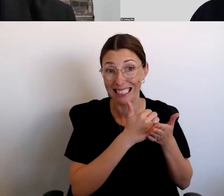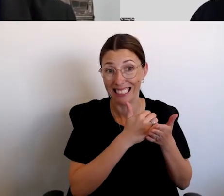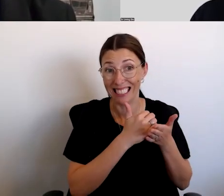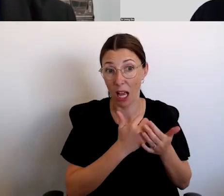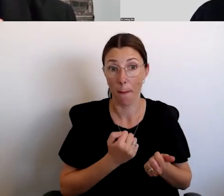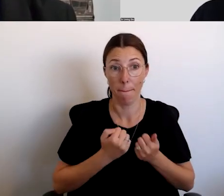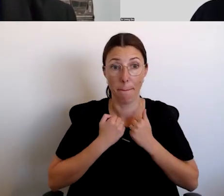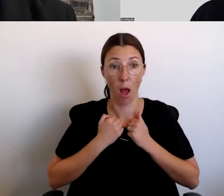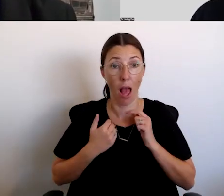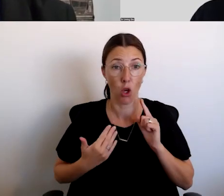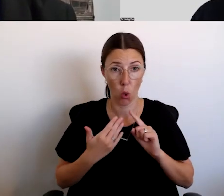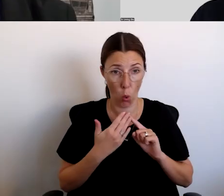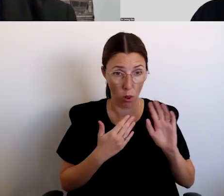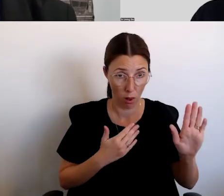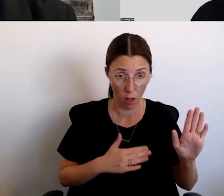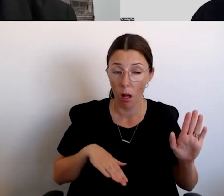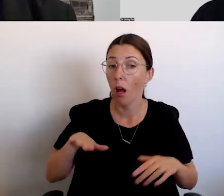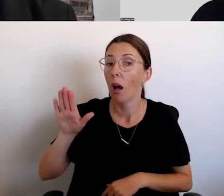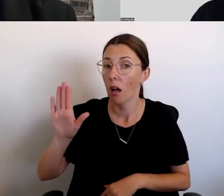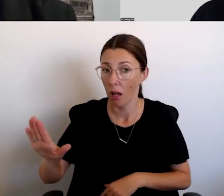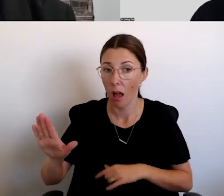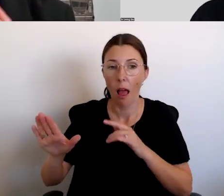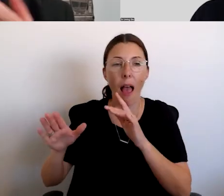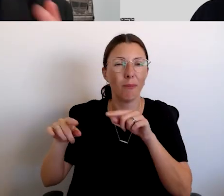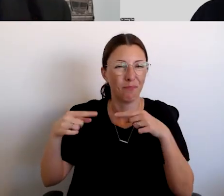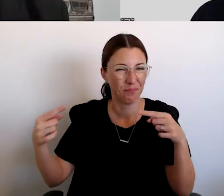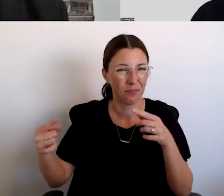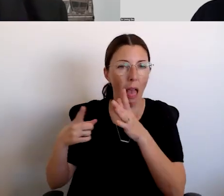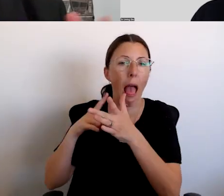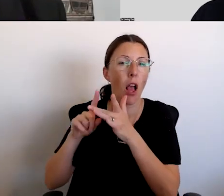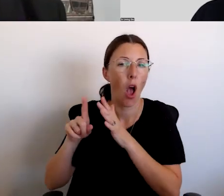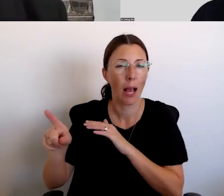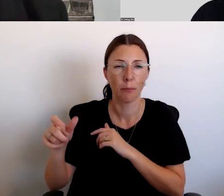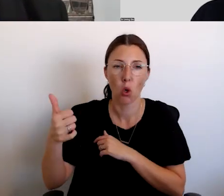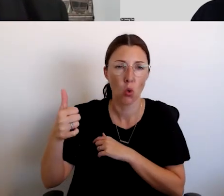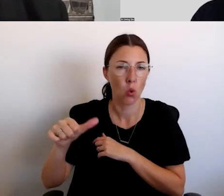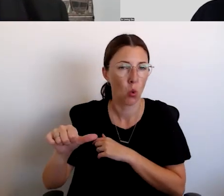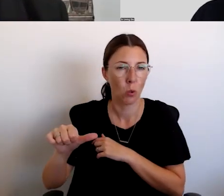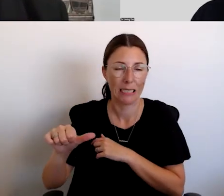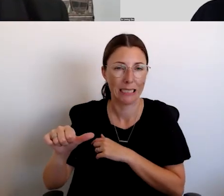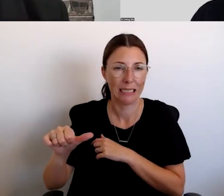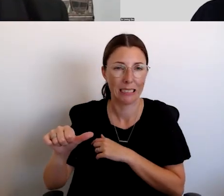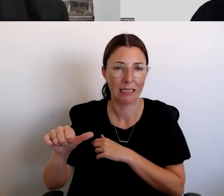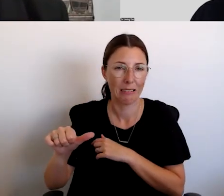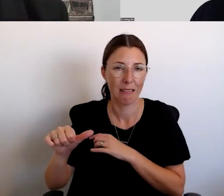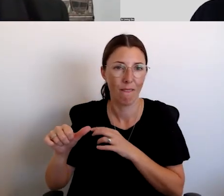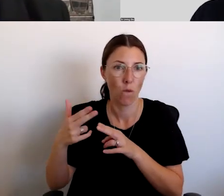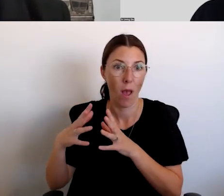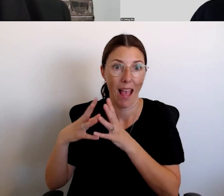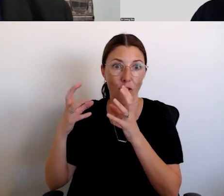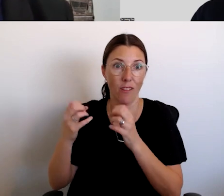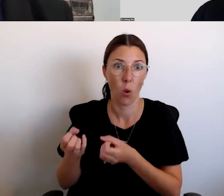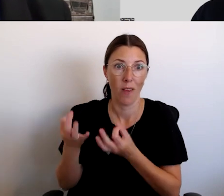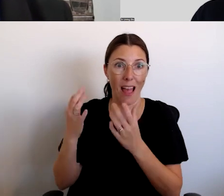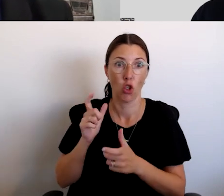achieve, Mm, and AI being used entirely without your control or